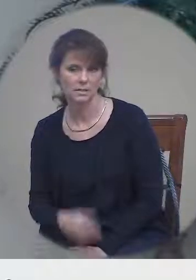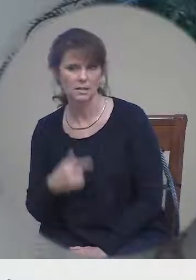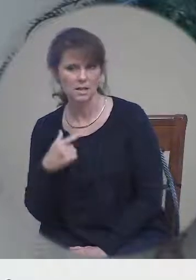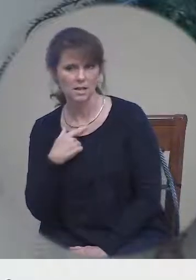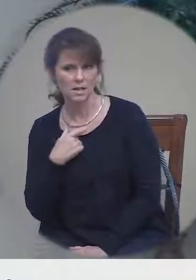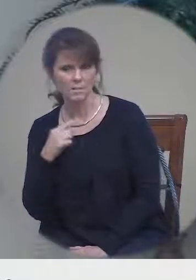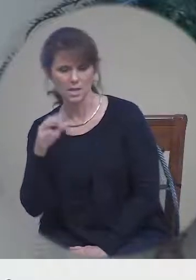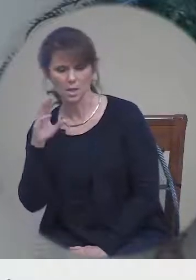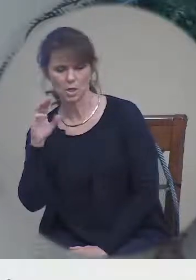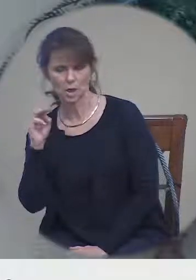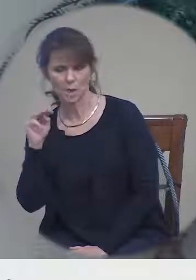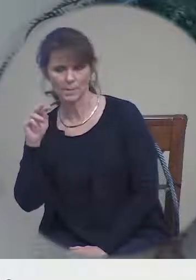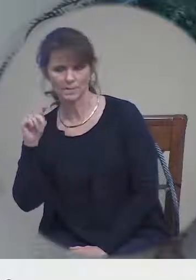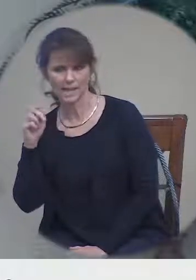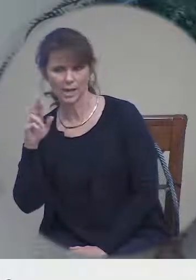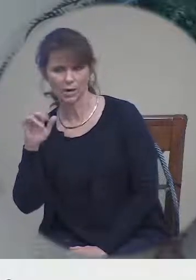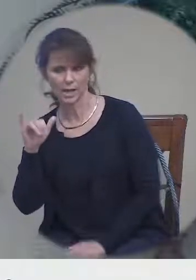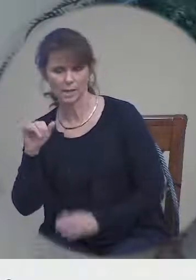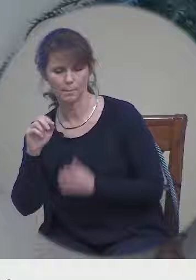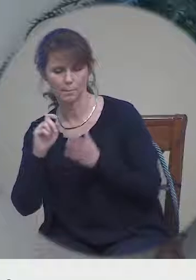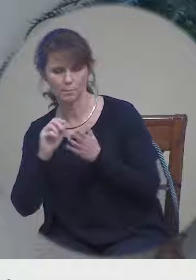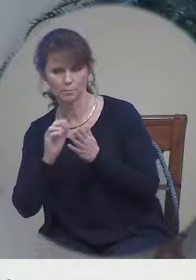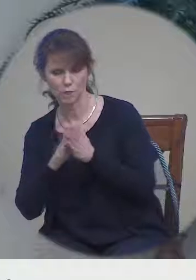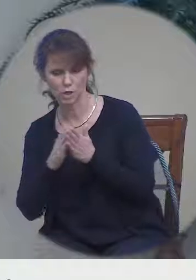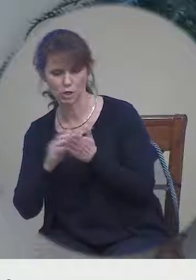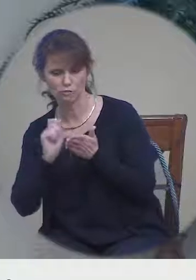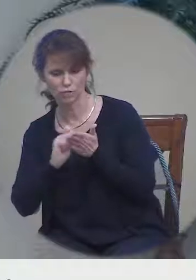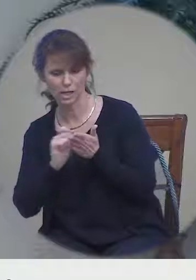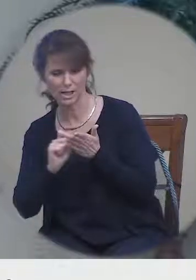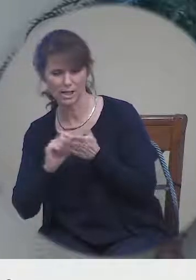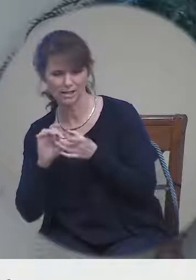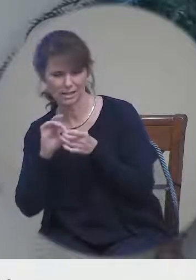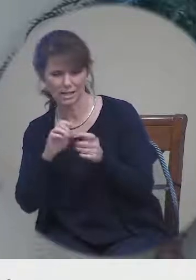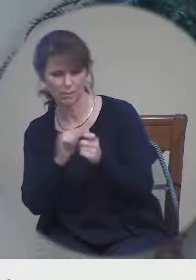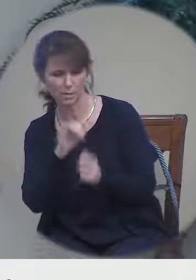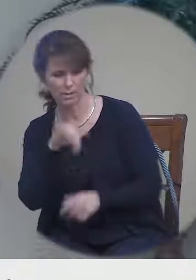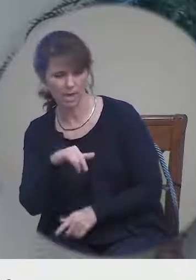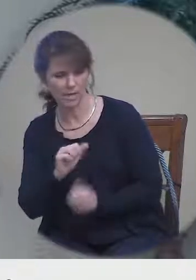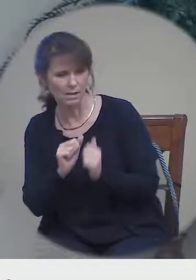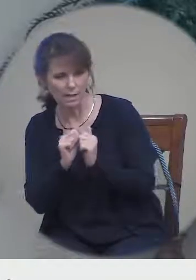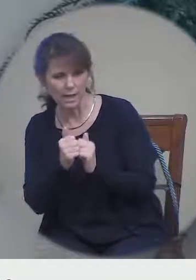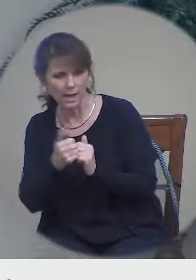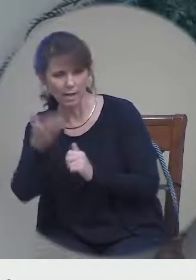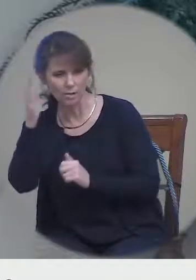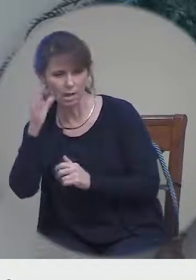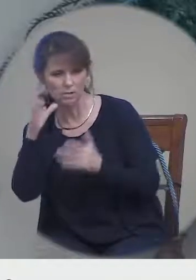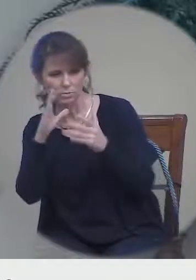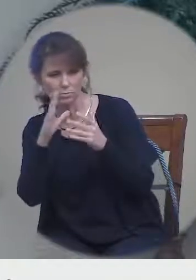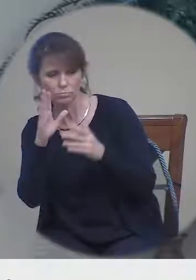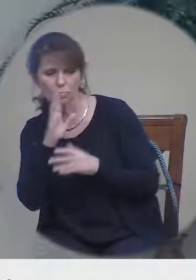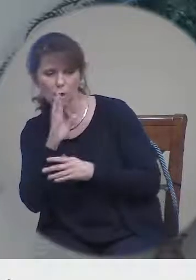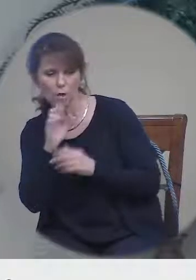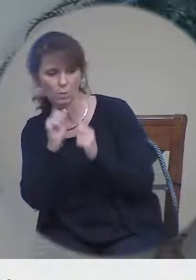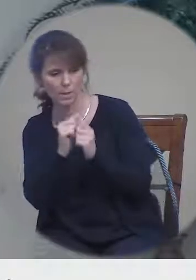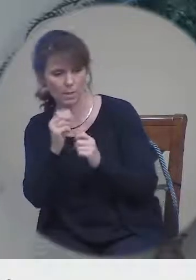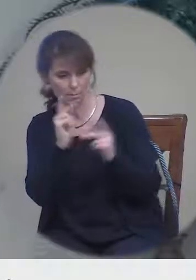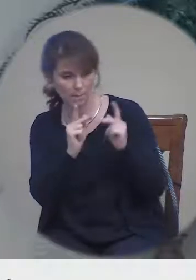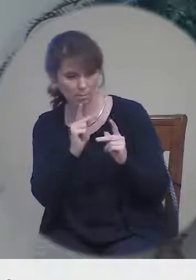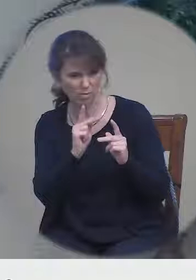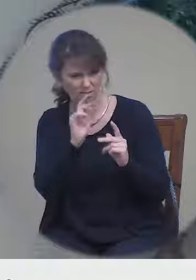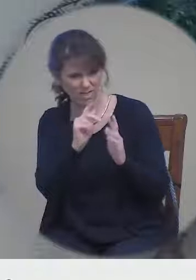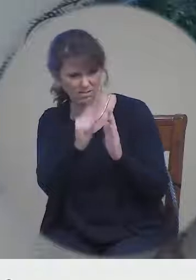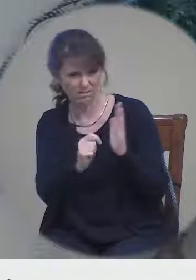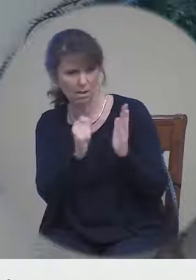this towards the end here in comparing the way that God spoke to the people, Moses, people at that time, Mount